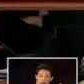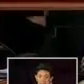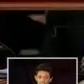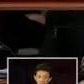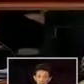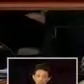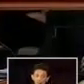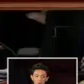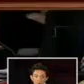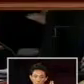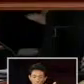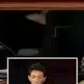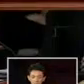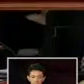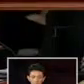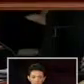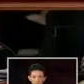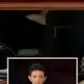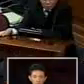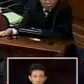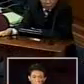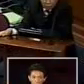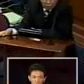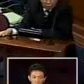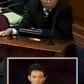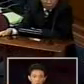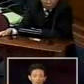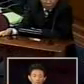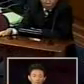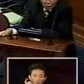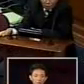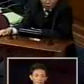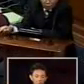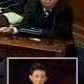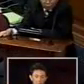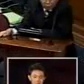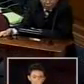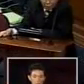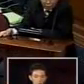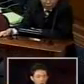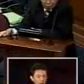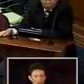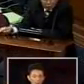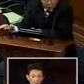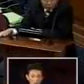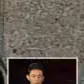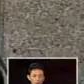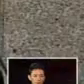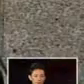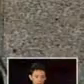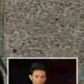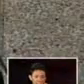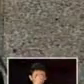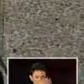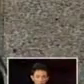interpretation sa inyo ba kailangan may order pa yung korte or pwedeng ibigay ng banko well the mere fact that the case is an impeachment case